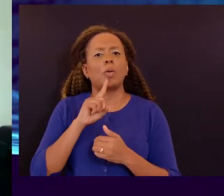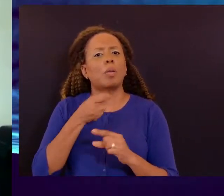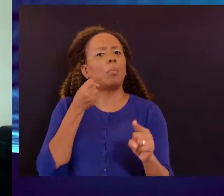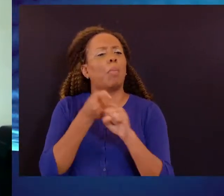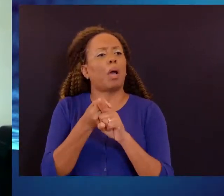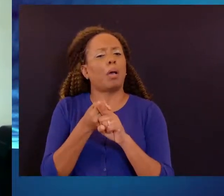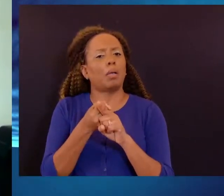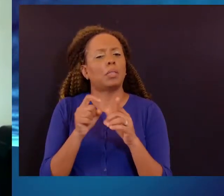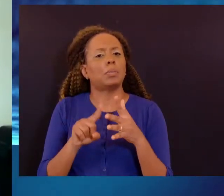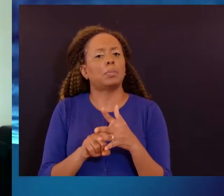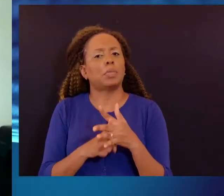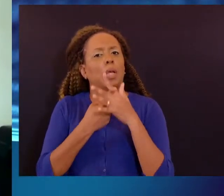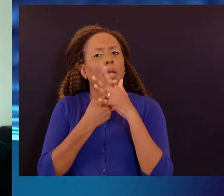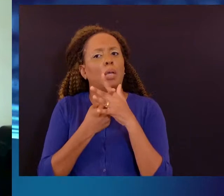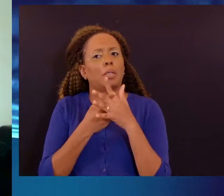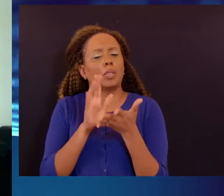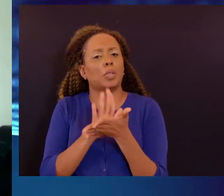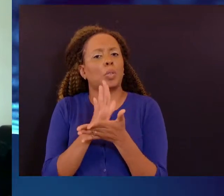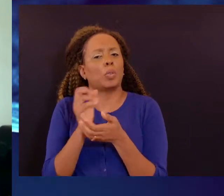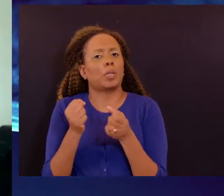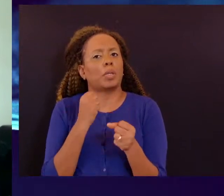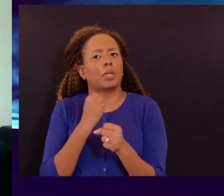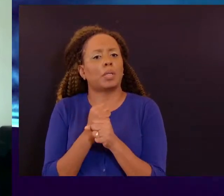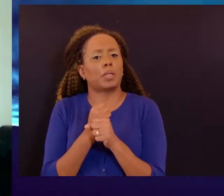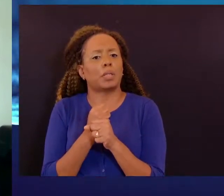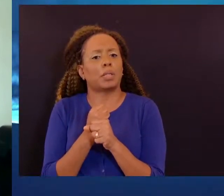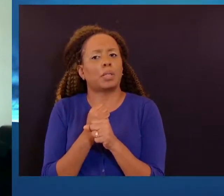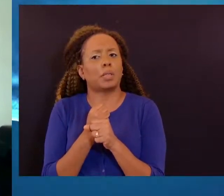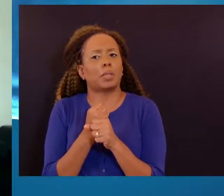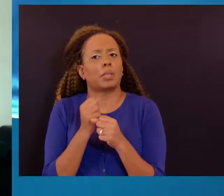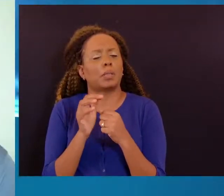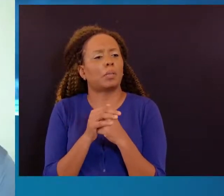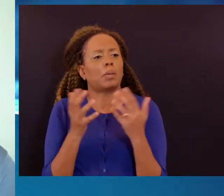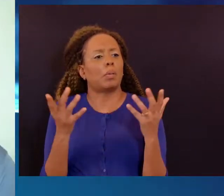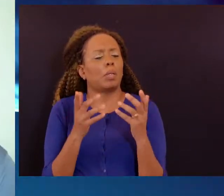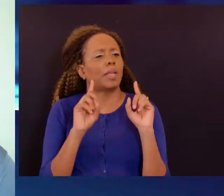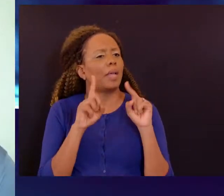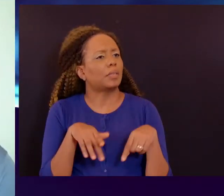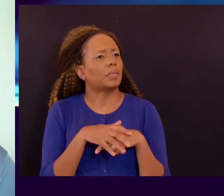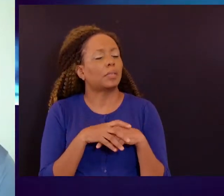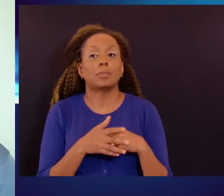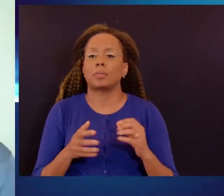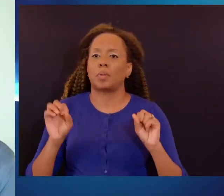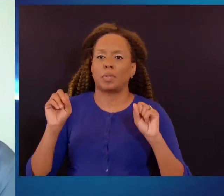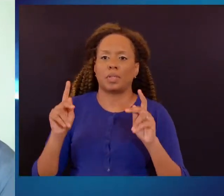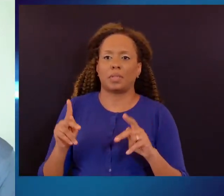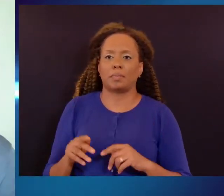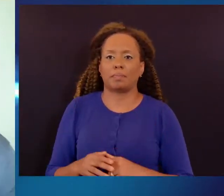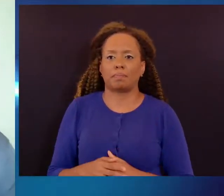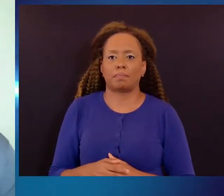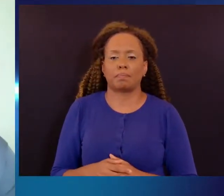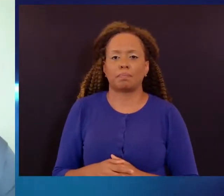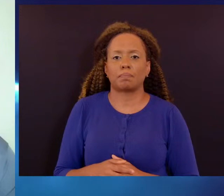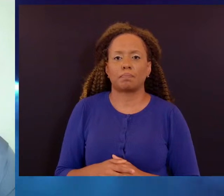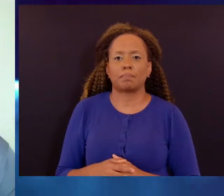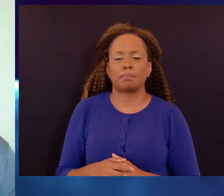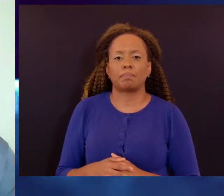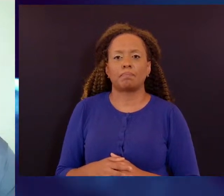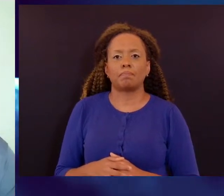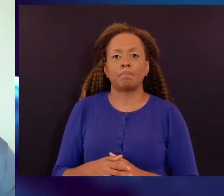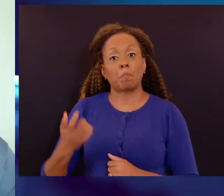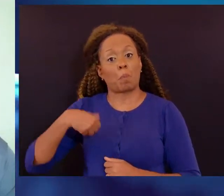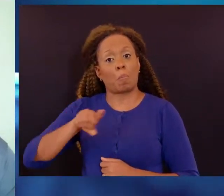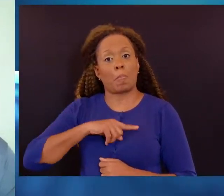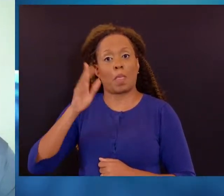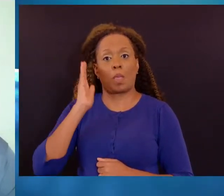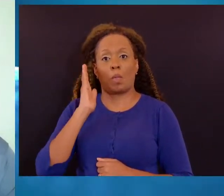I didn't get a response to that question. So basically, what I was making a point on is that we're going